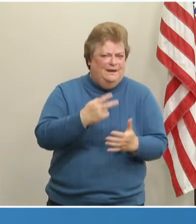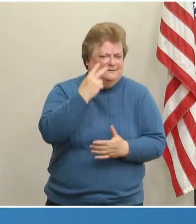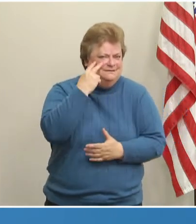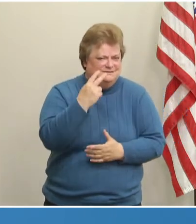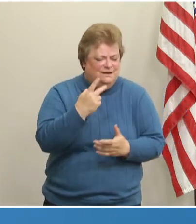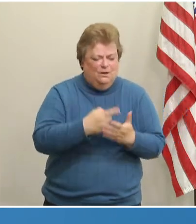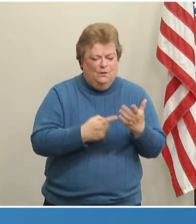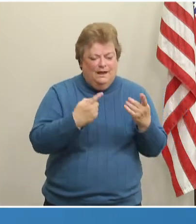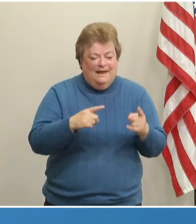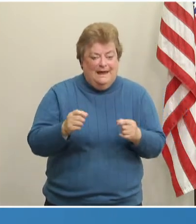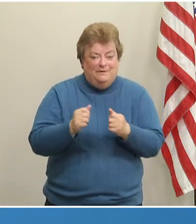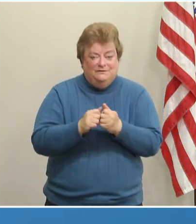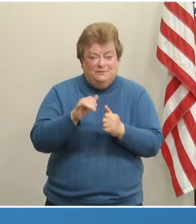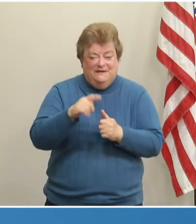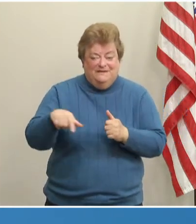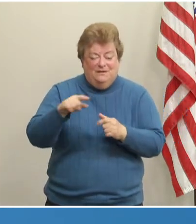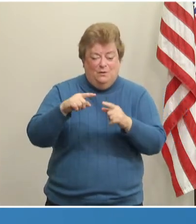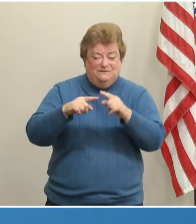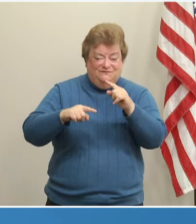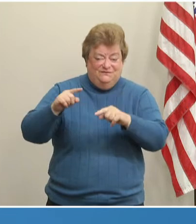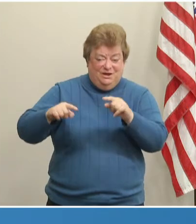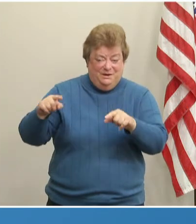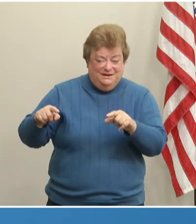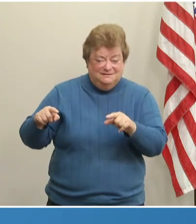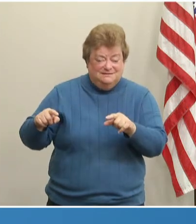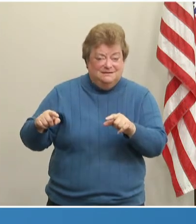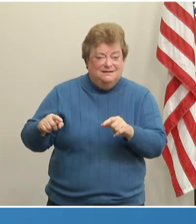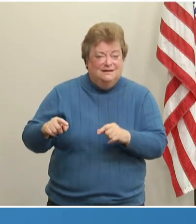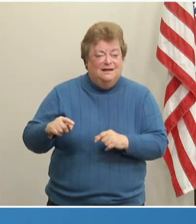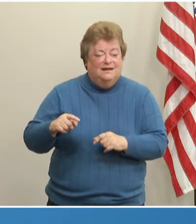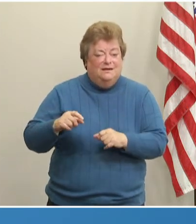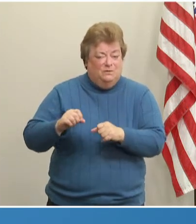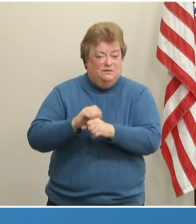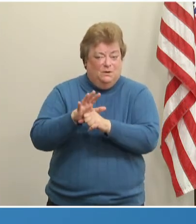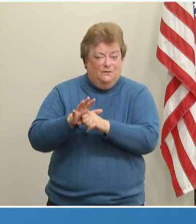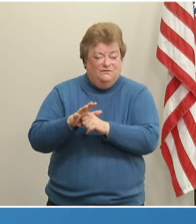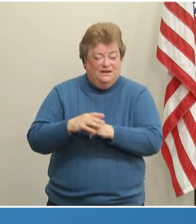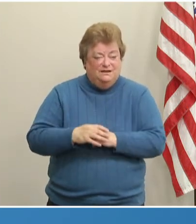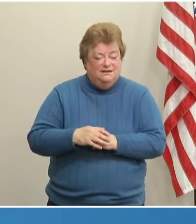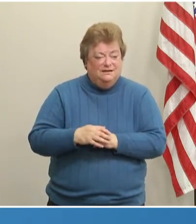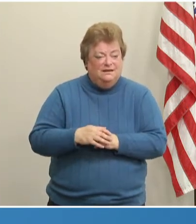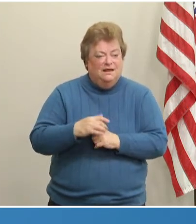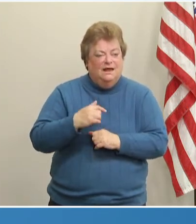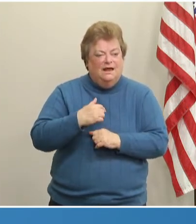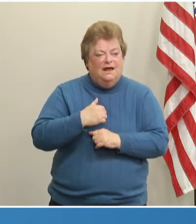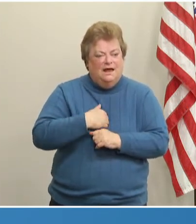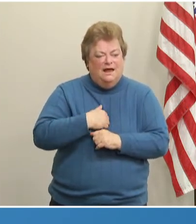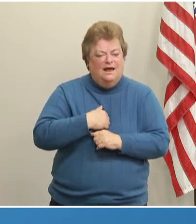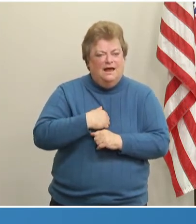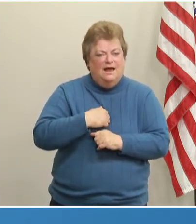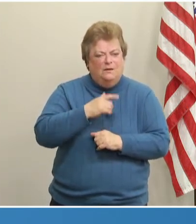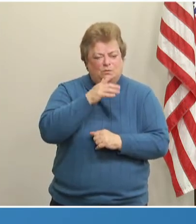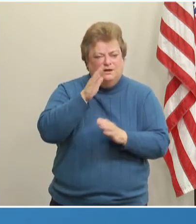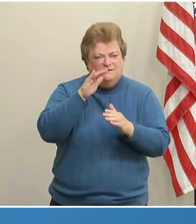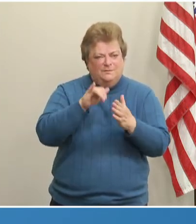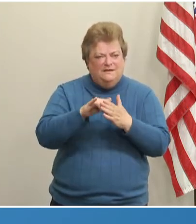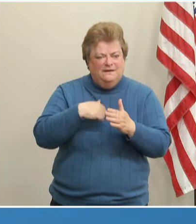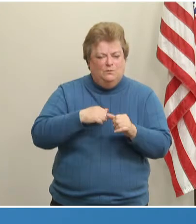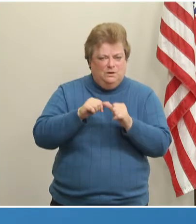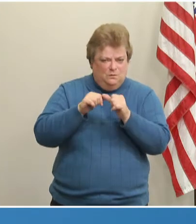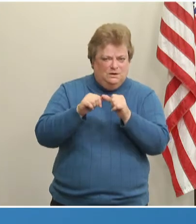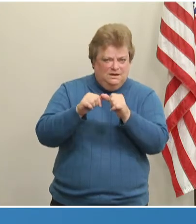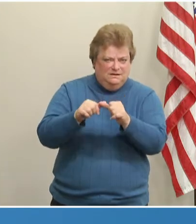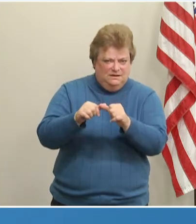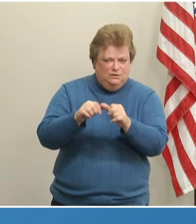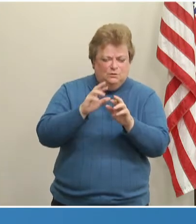with the variants and how that moves forward. I expect our community to continue to respond the same way we have,